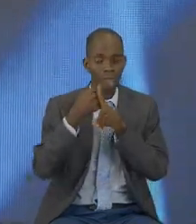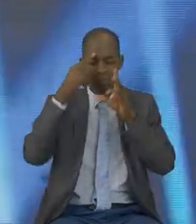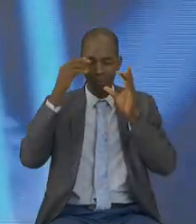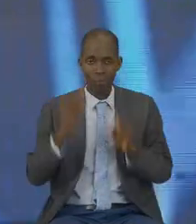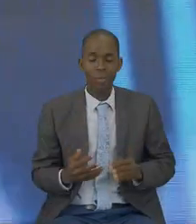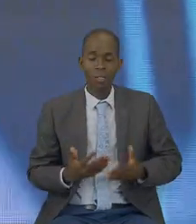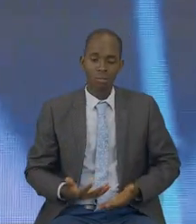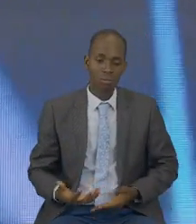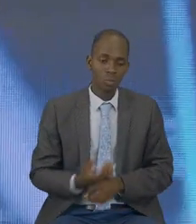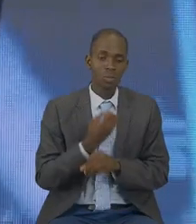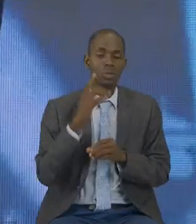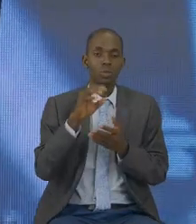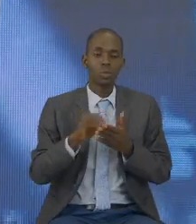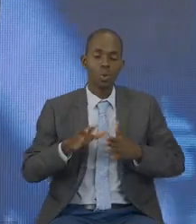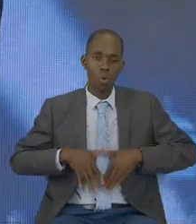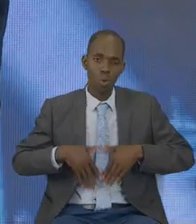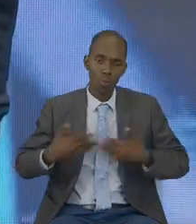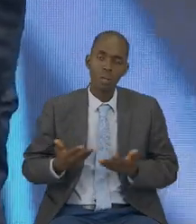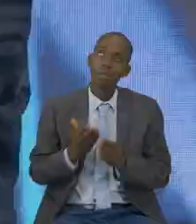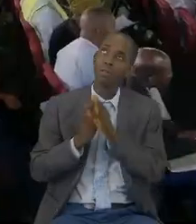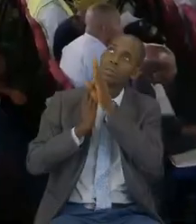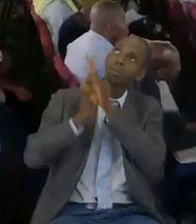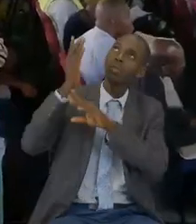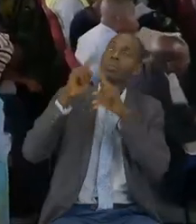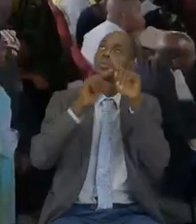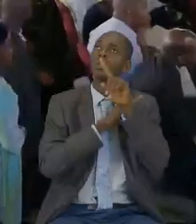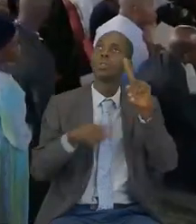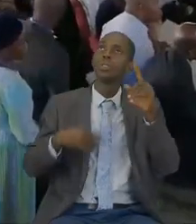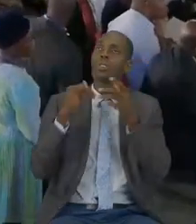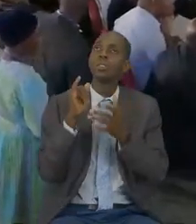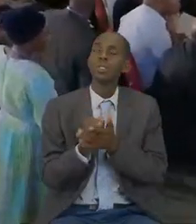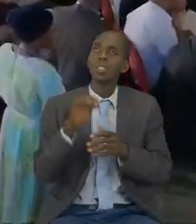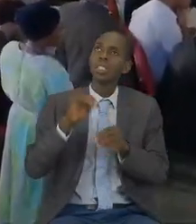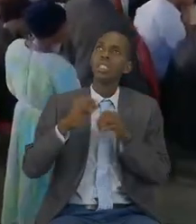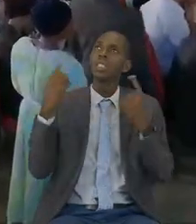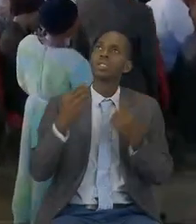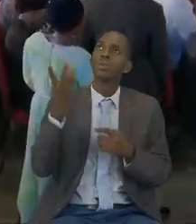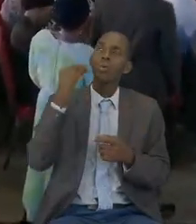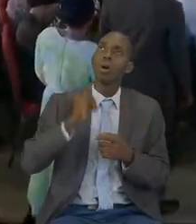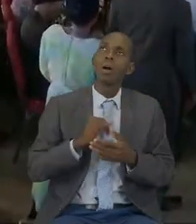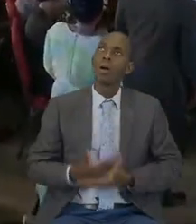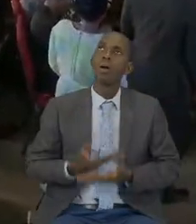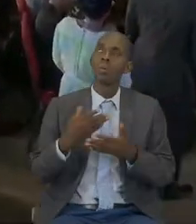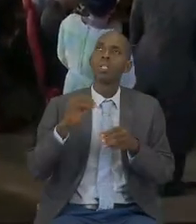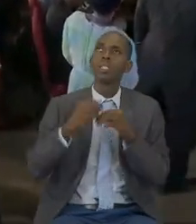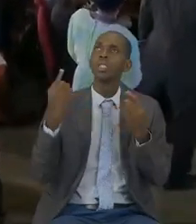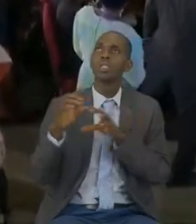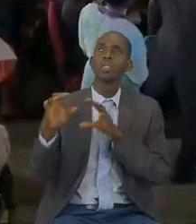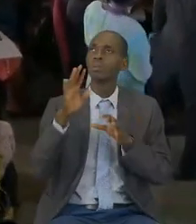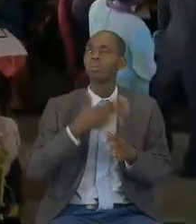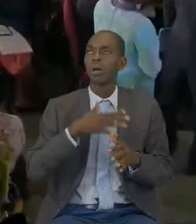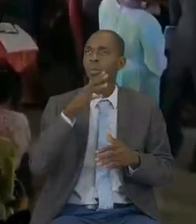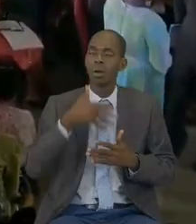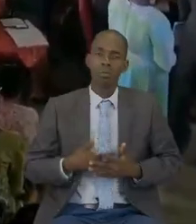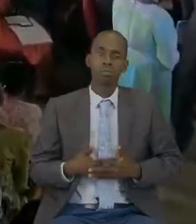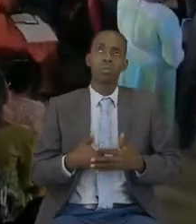He took it to the Lord in prayer. He said, in sin was I born, in sin did my mother conceive me.